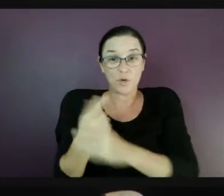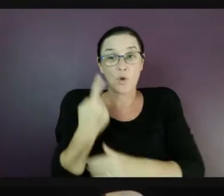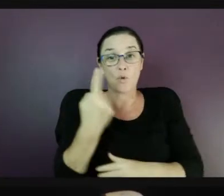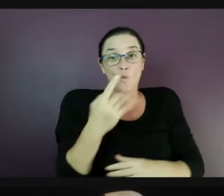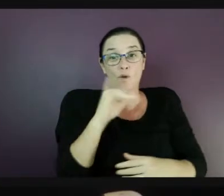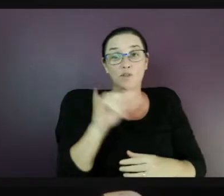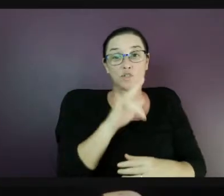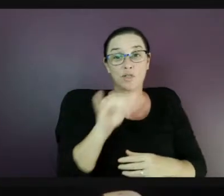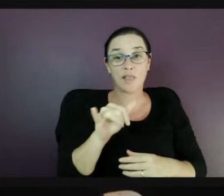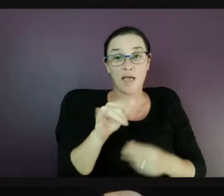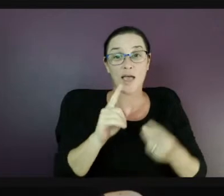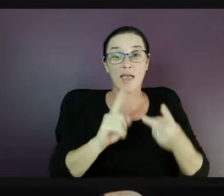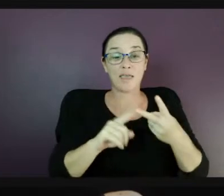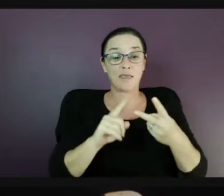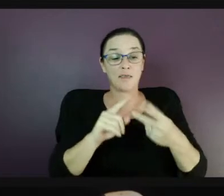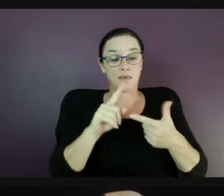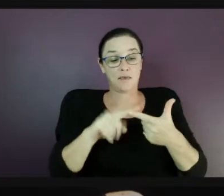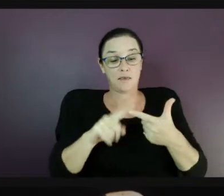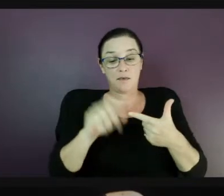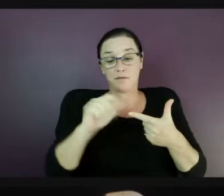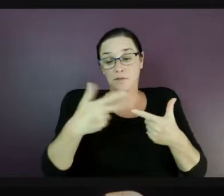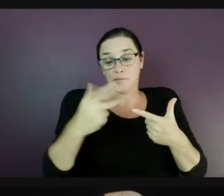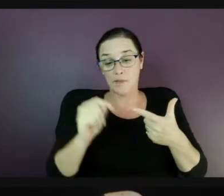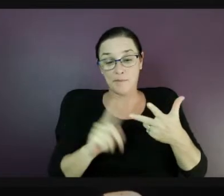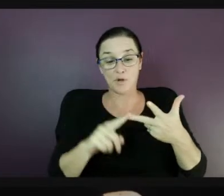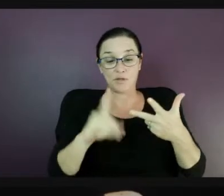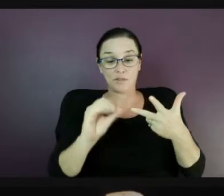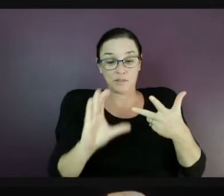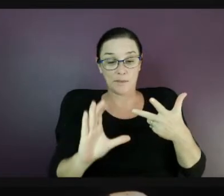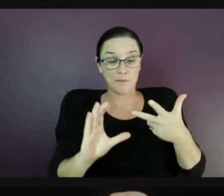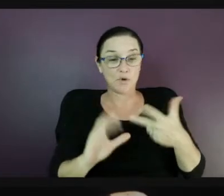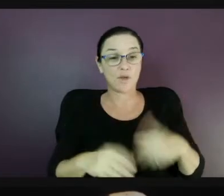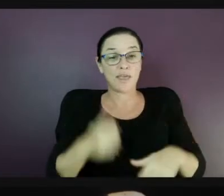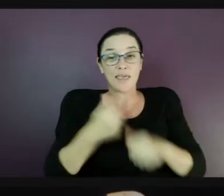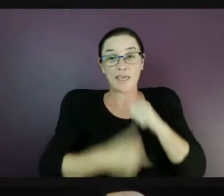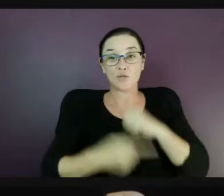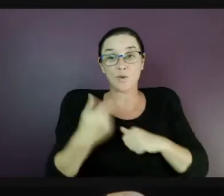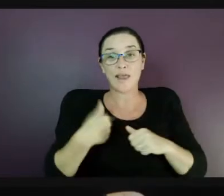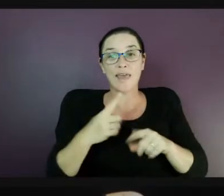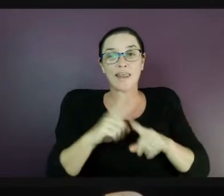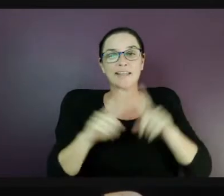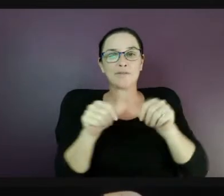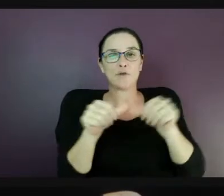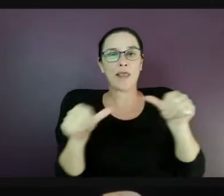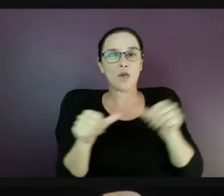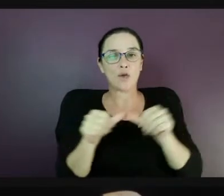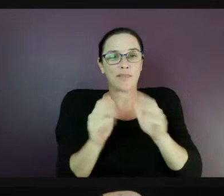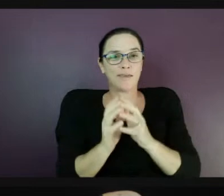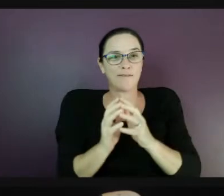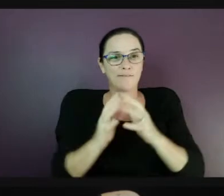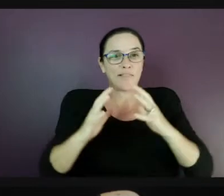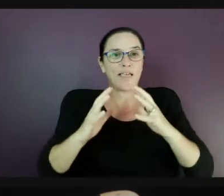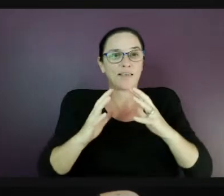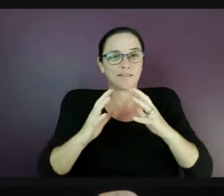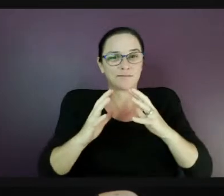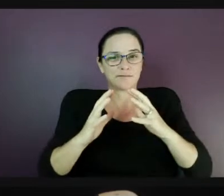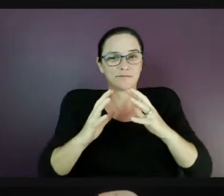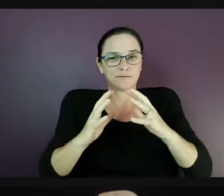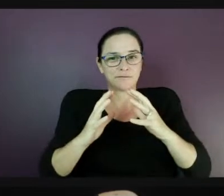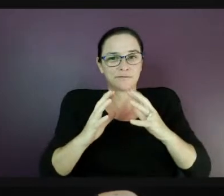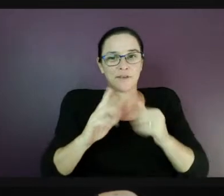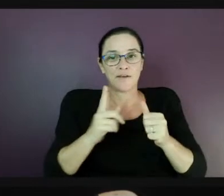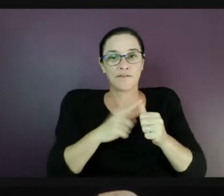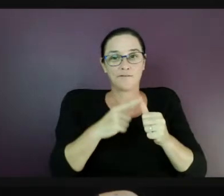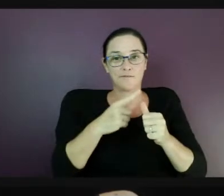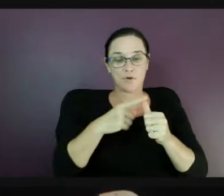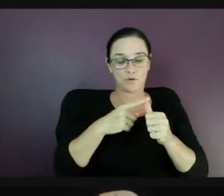one September, one December. And each one had a different area of inflation. So the first one was